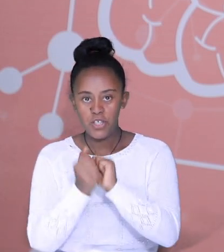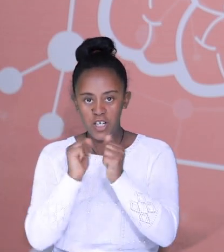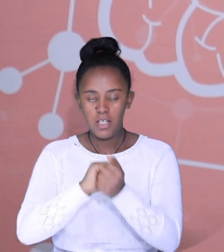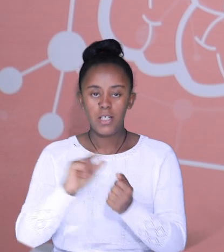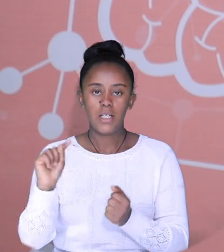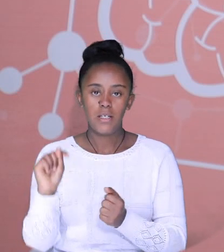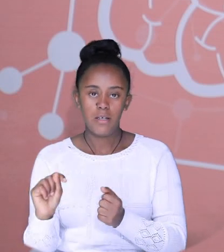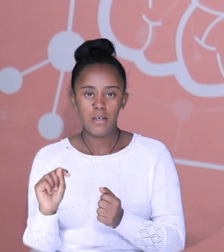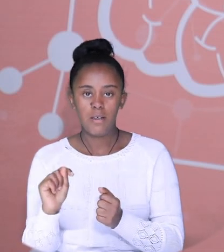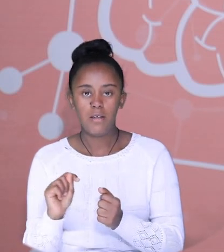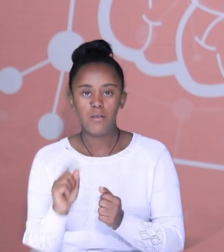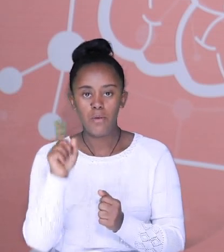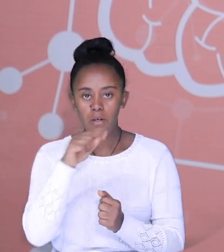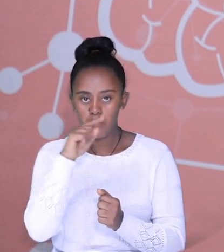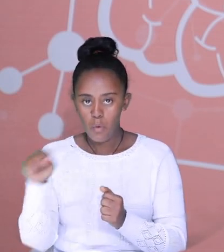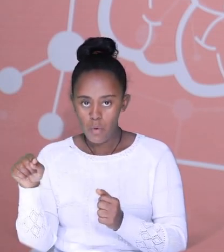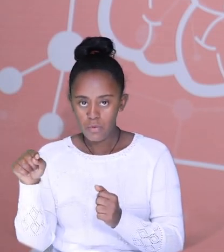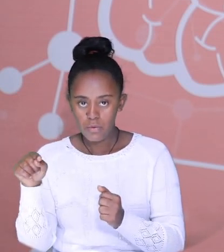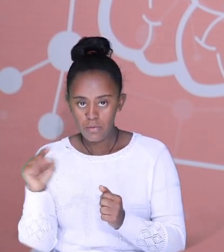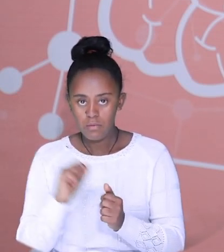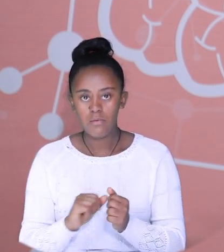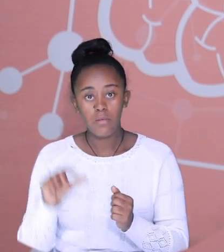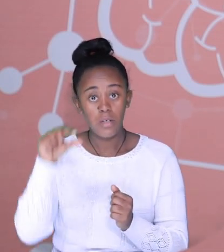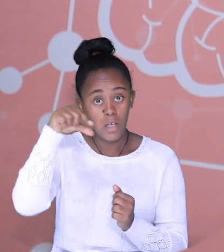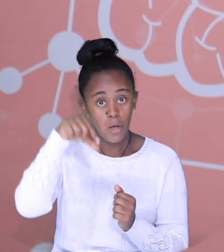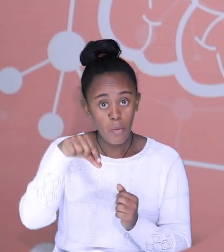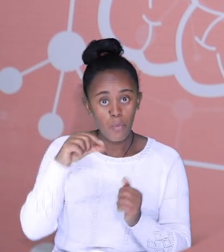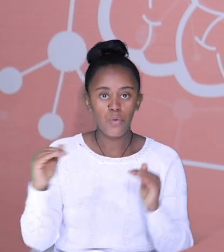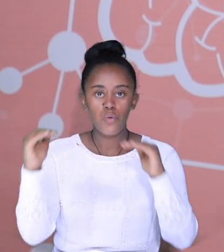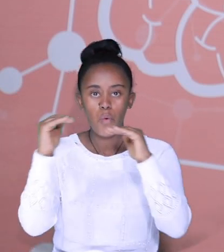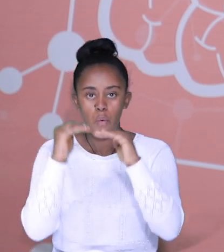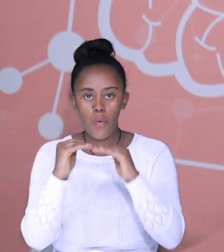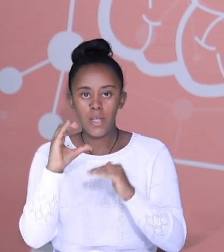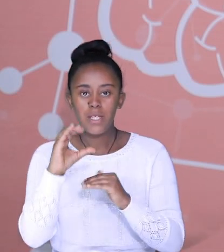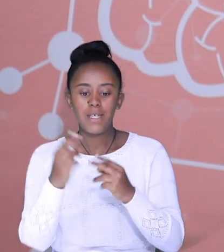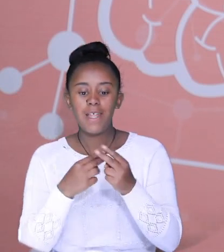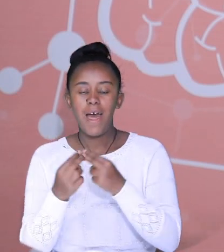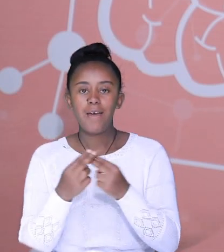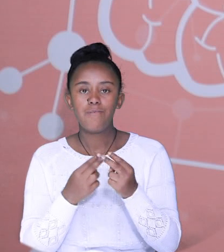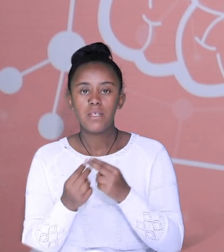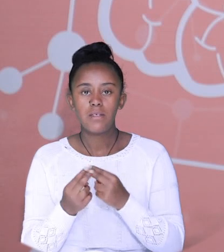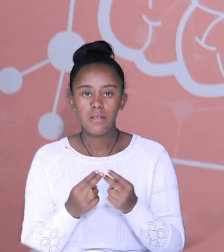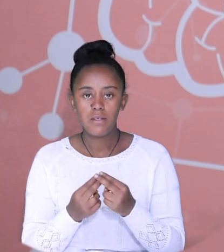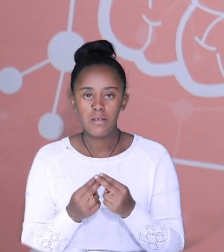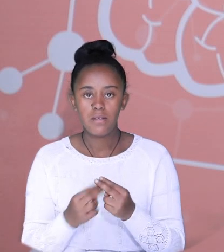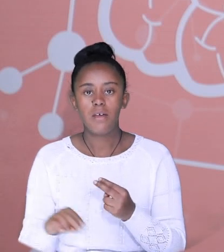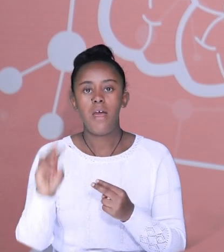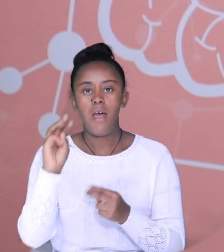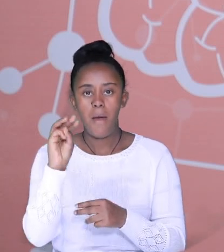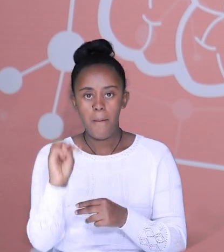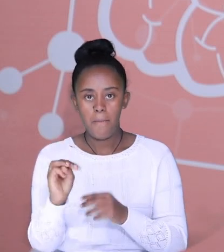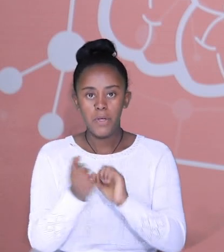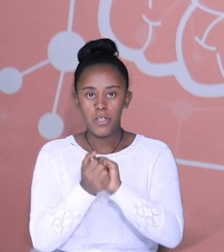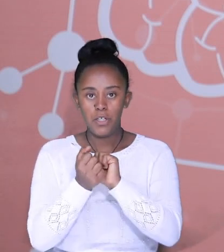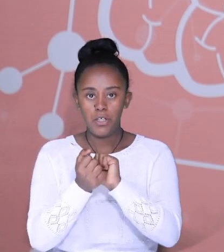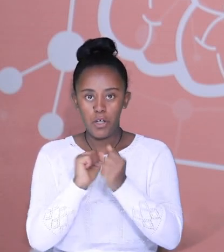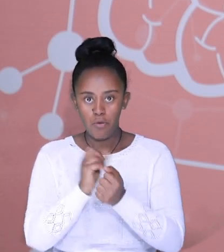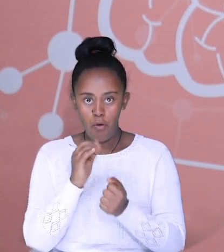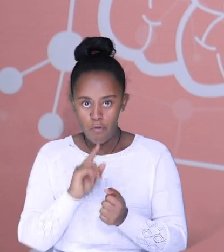T crisscross. Q is equal to C times M change